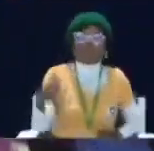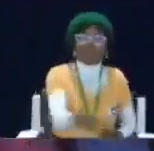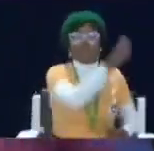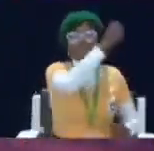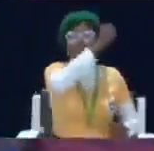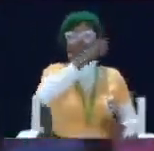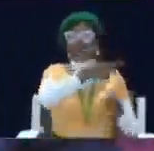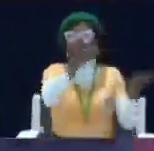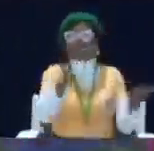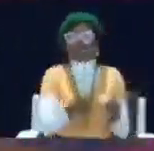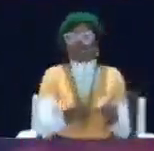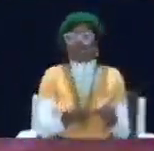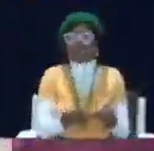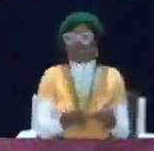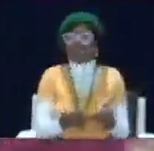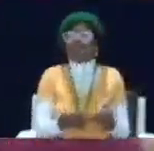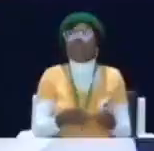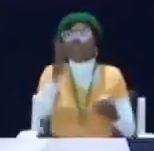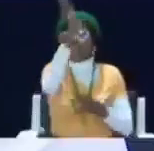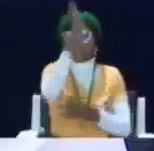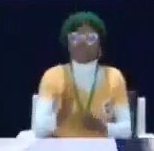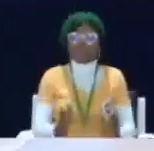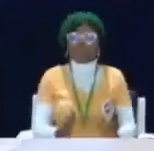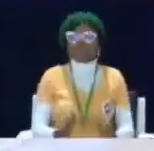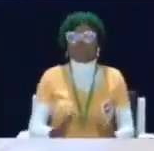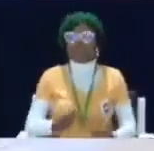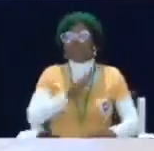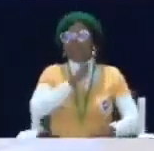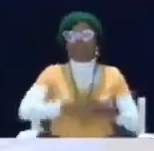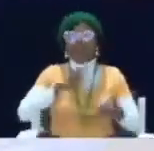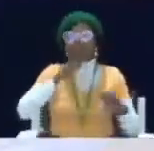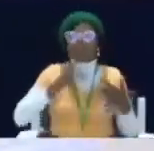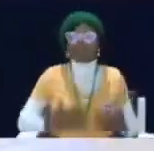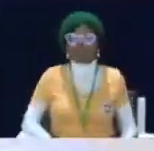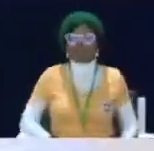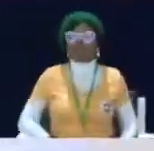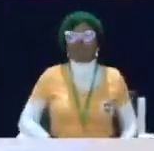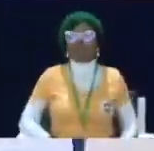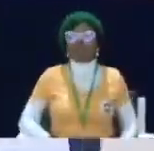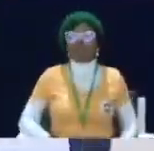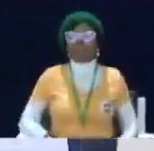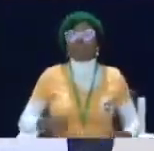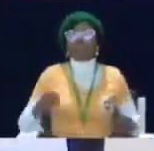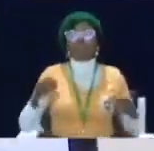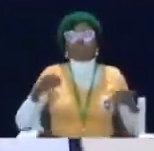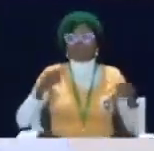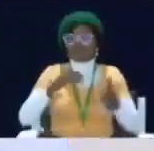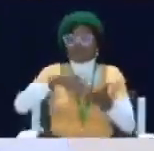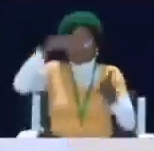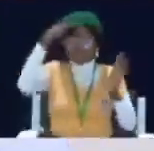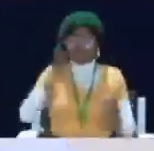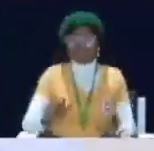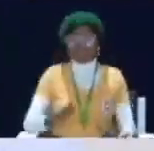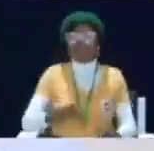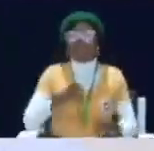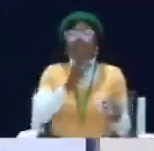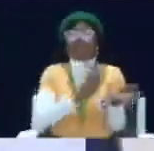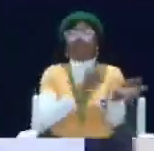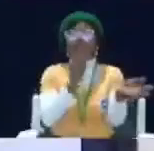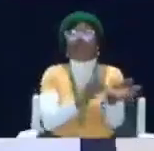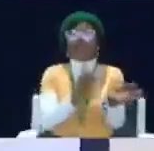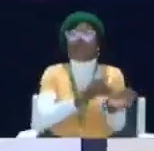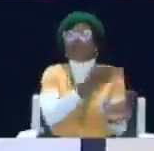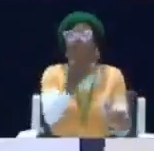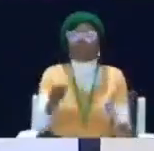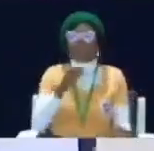positions. Lecturers, do not be discouraged. Students, focus. There is hope